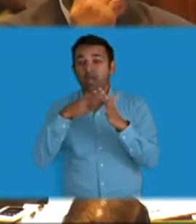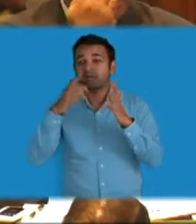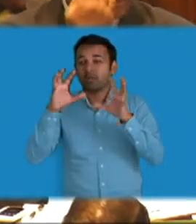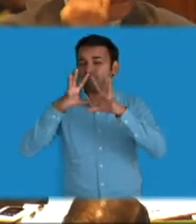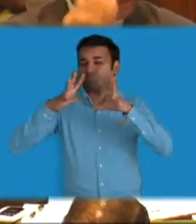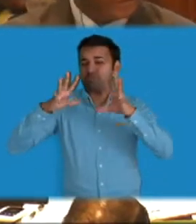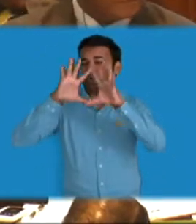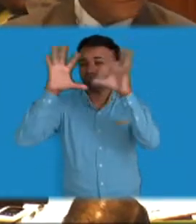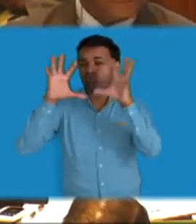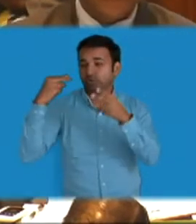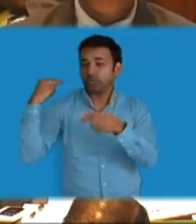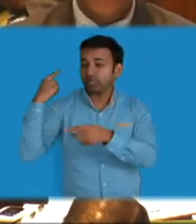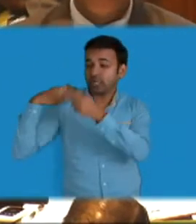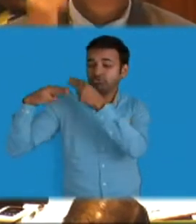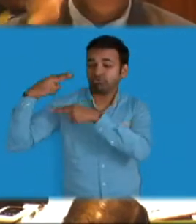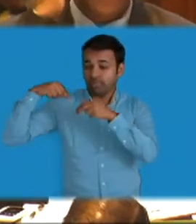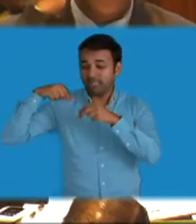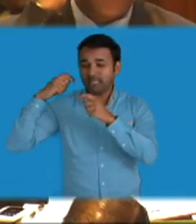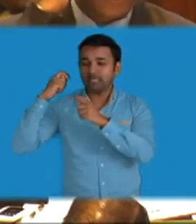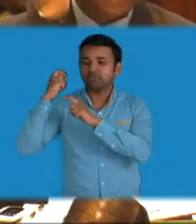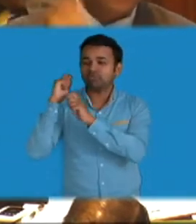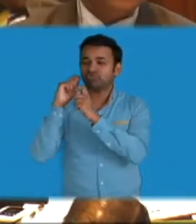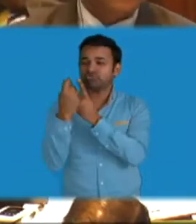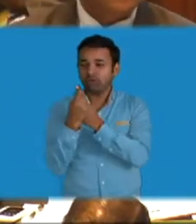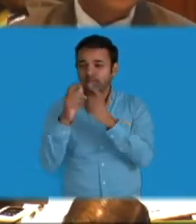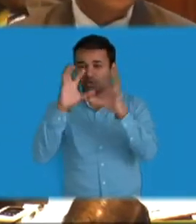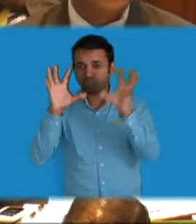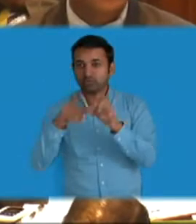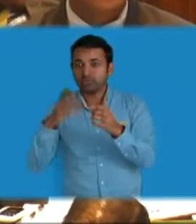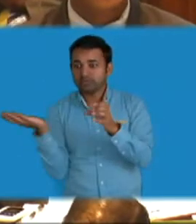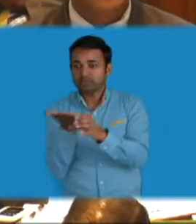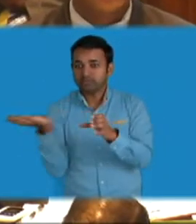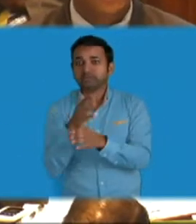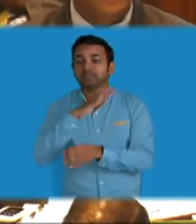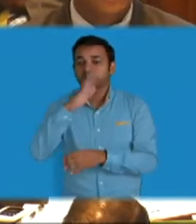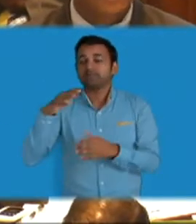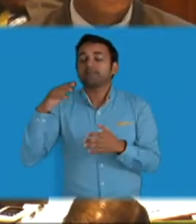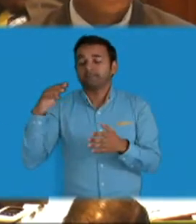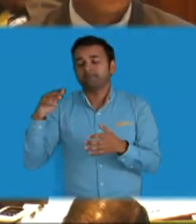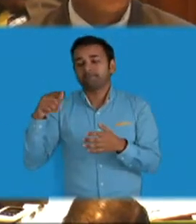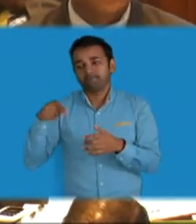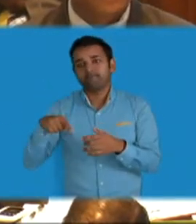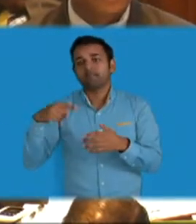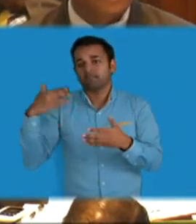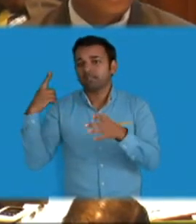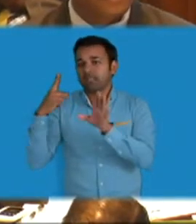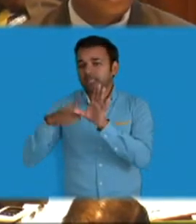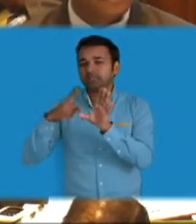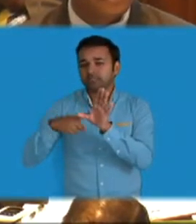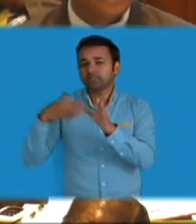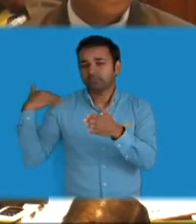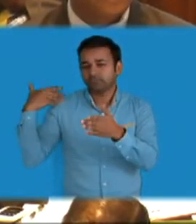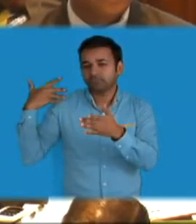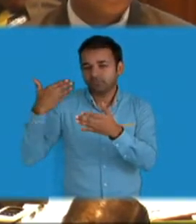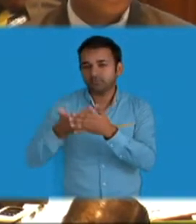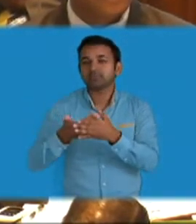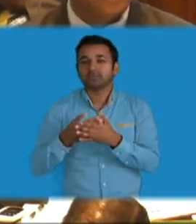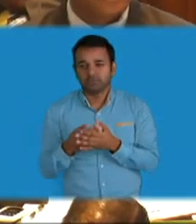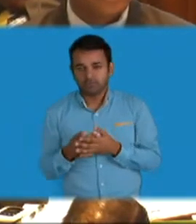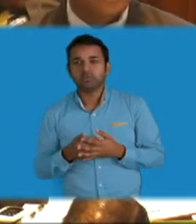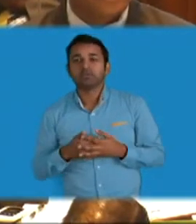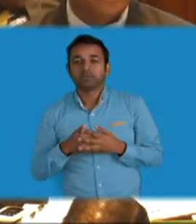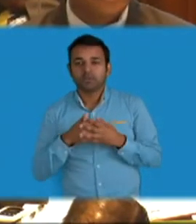for hundreds of years. And like Walembosonga and all those concessions in